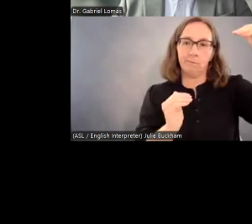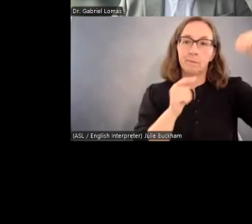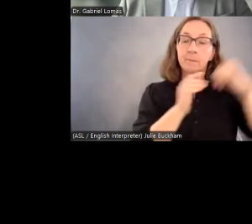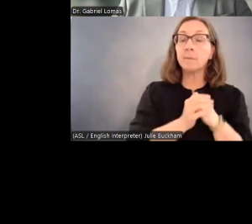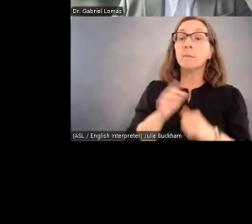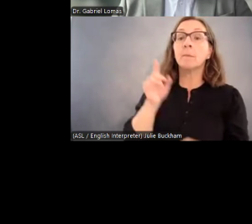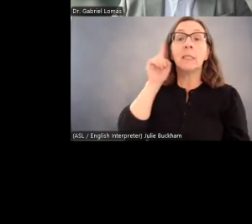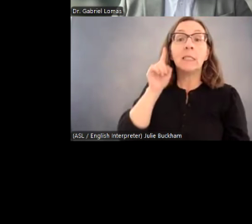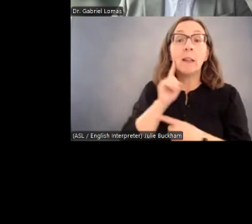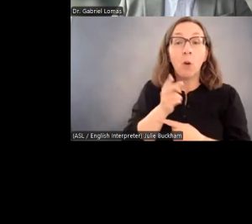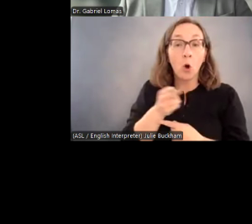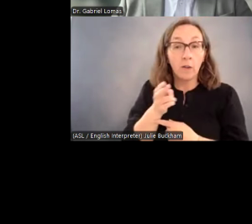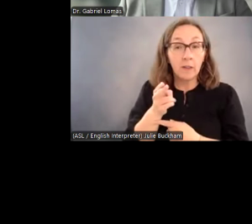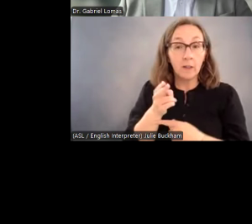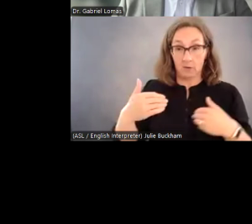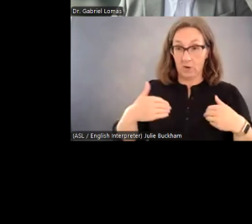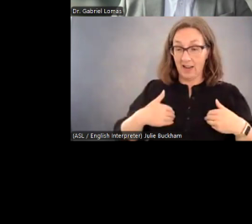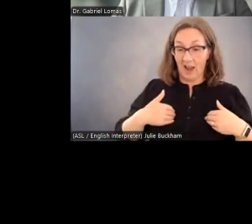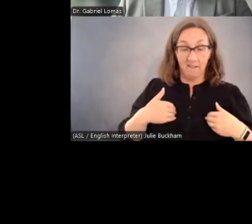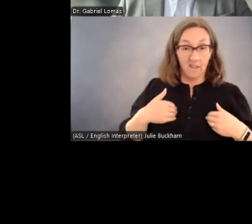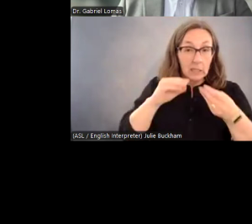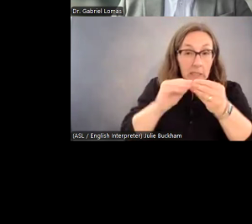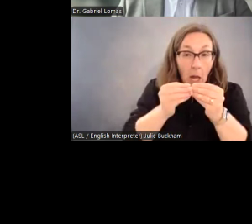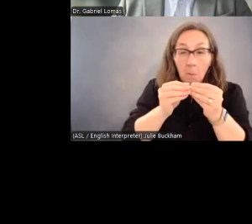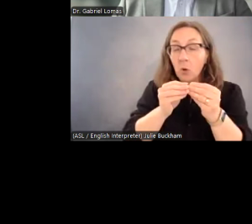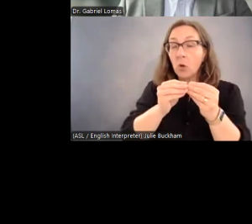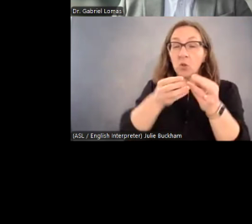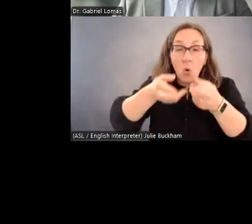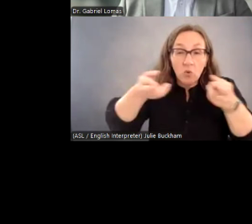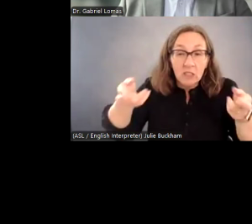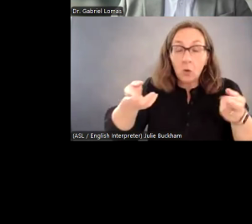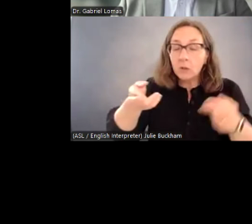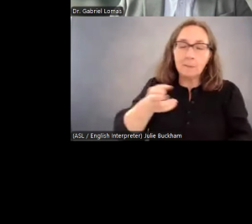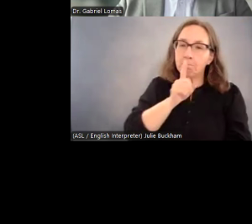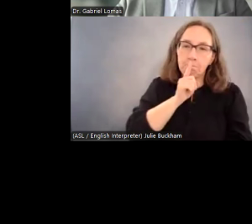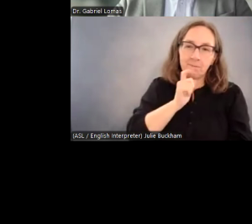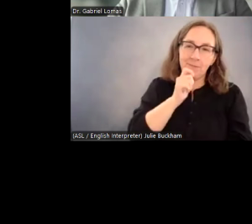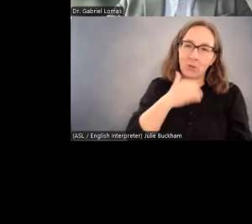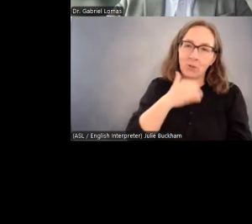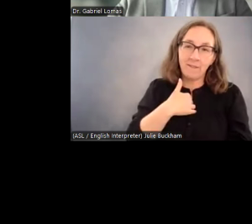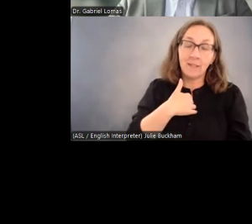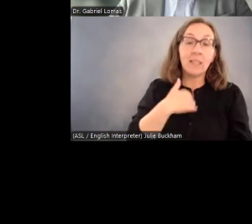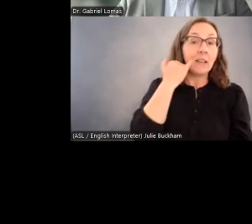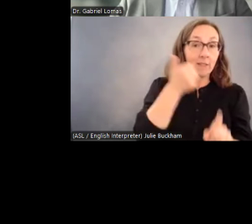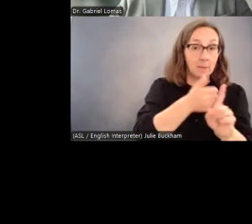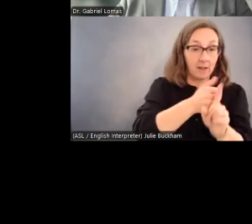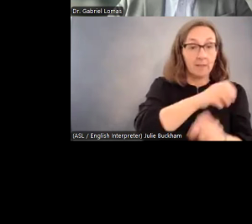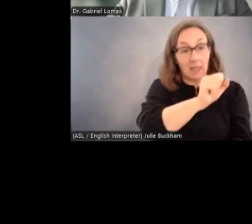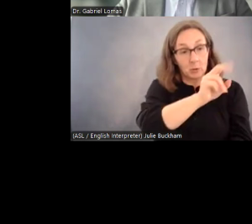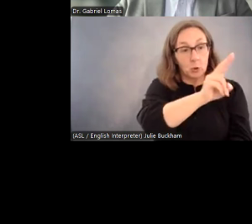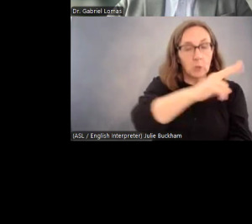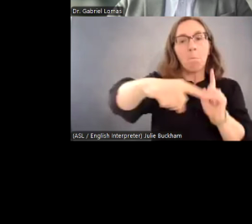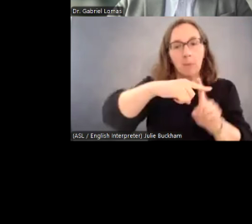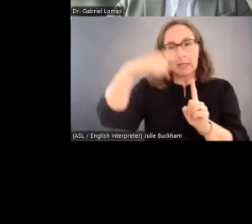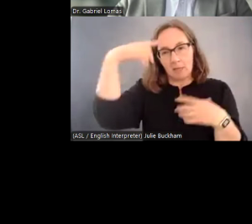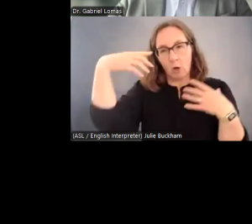individuals, we don't have a lot of resource on how many people have both mental health and substance use issues. Now, the